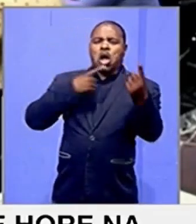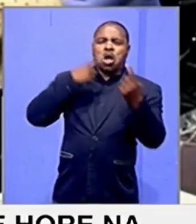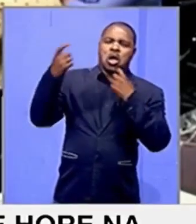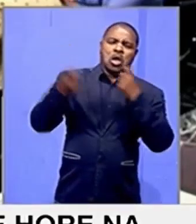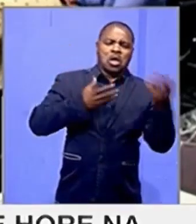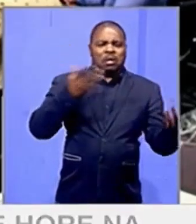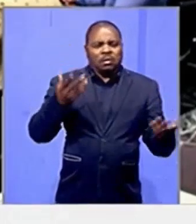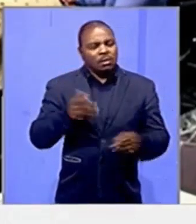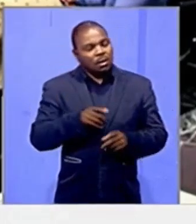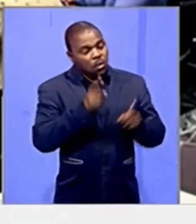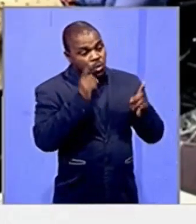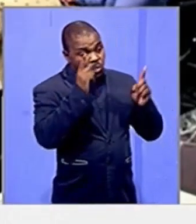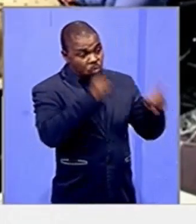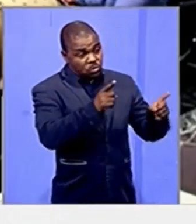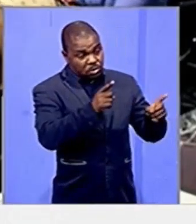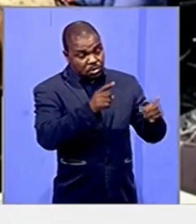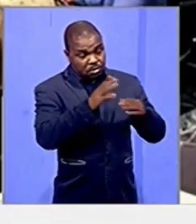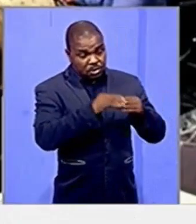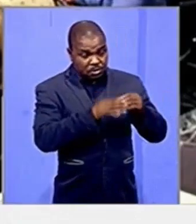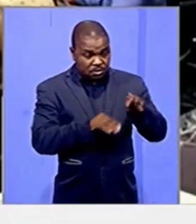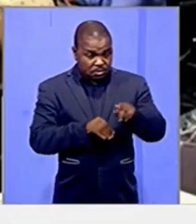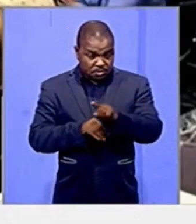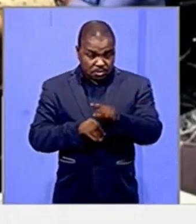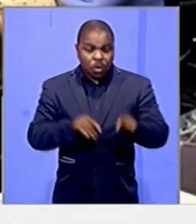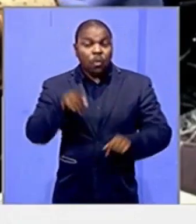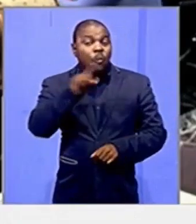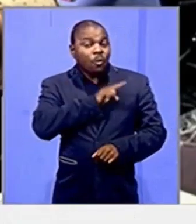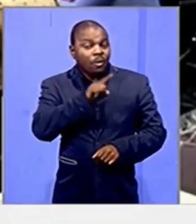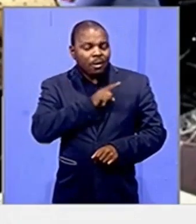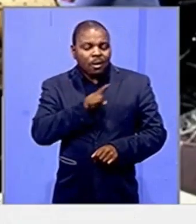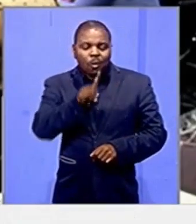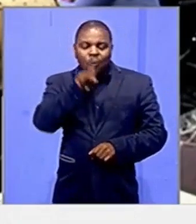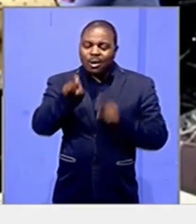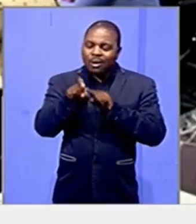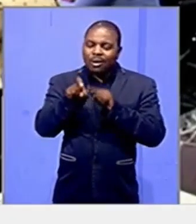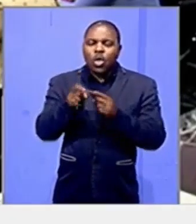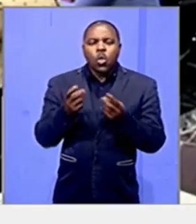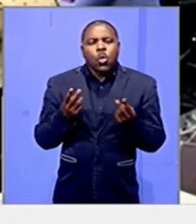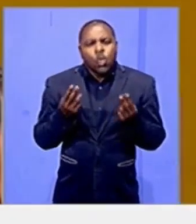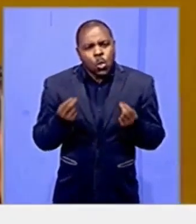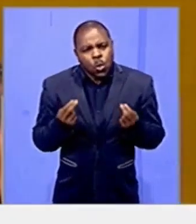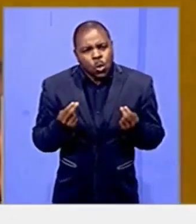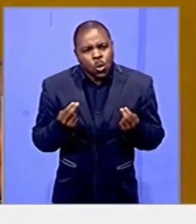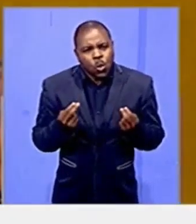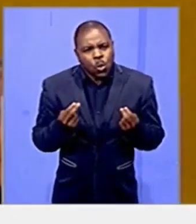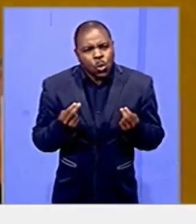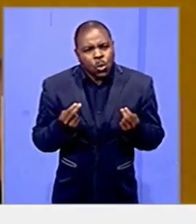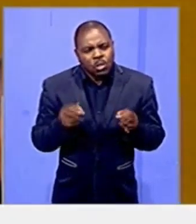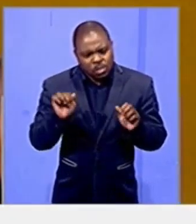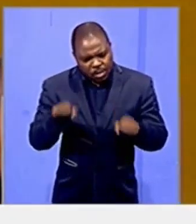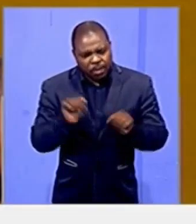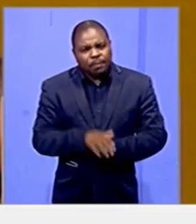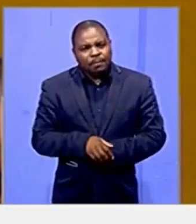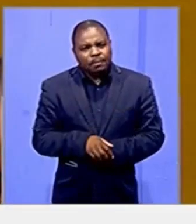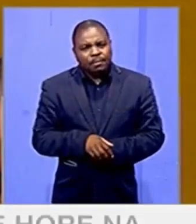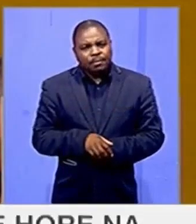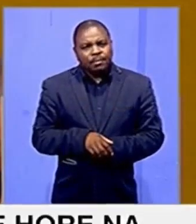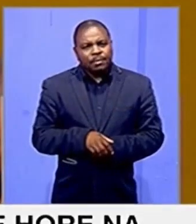members, order, because this is a new question. It is.